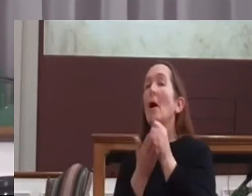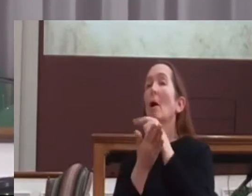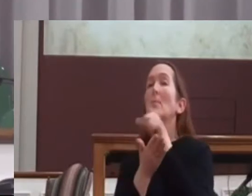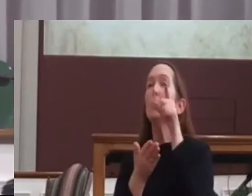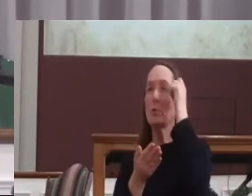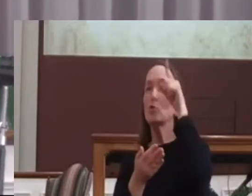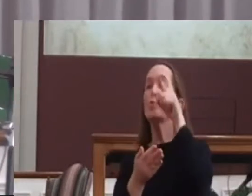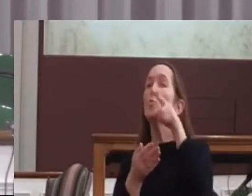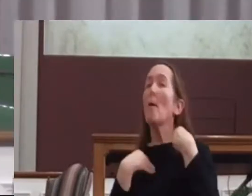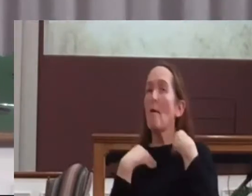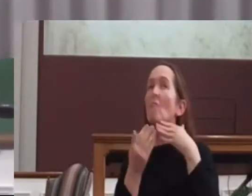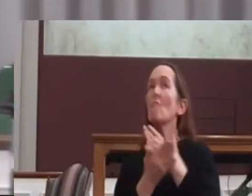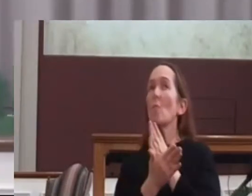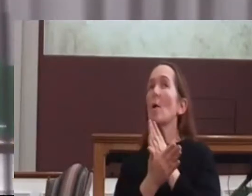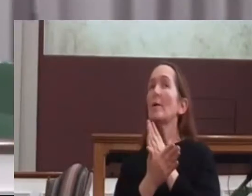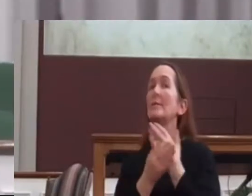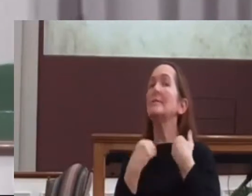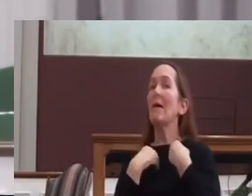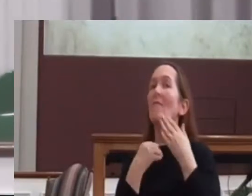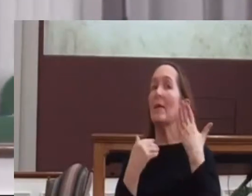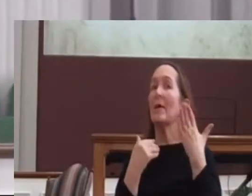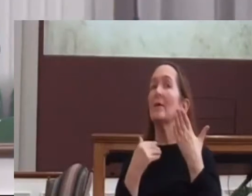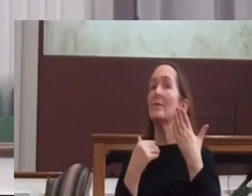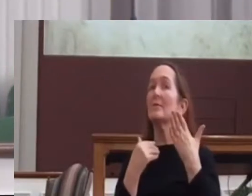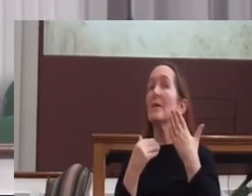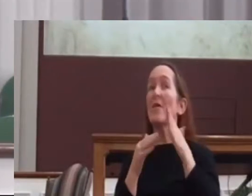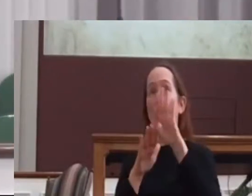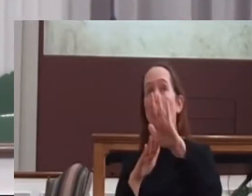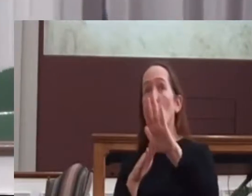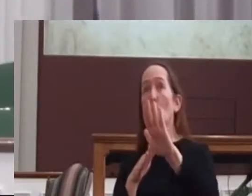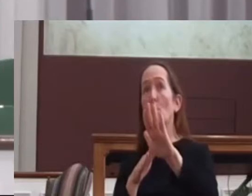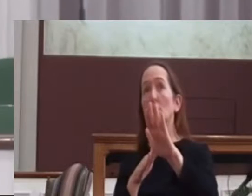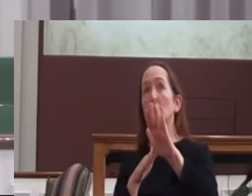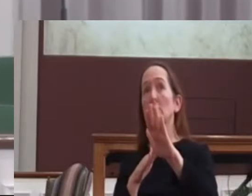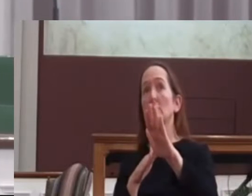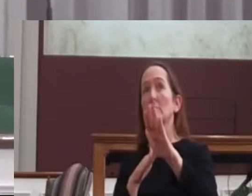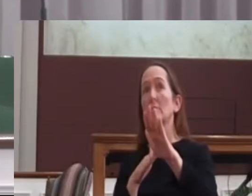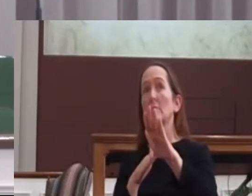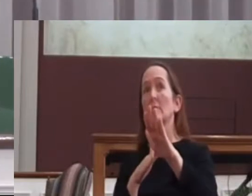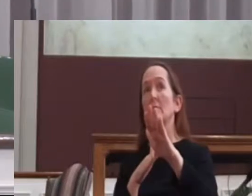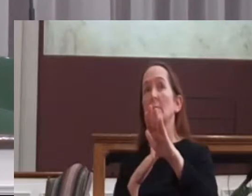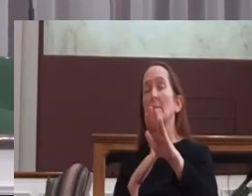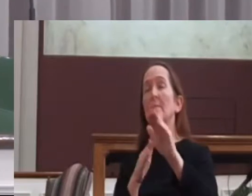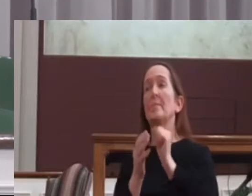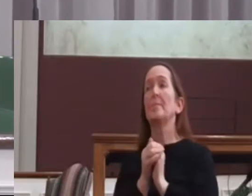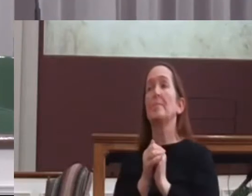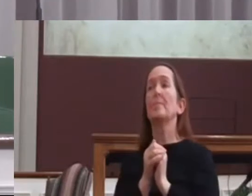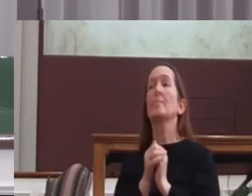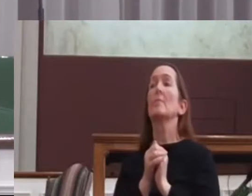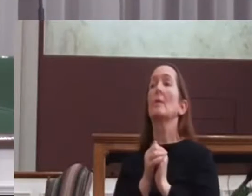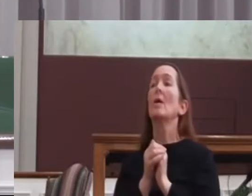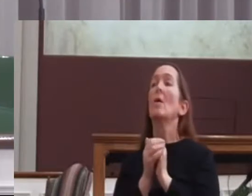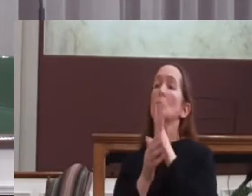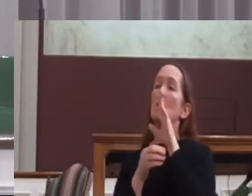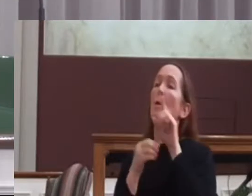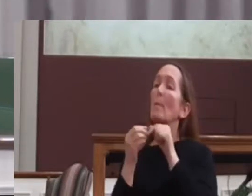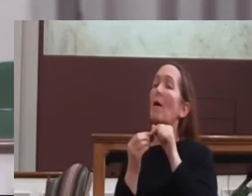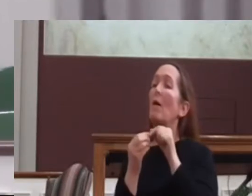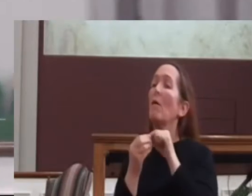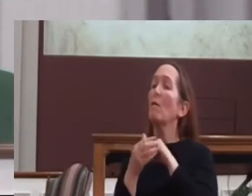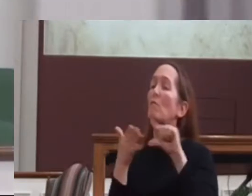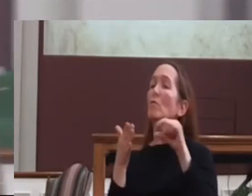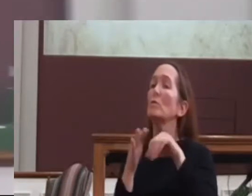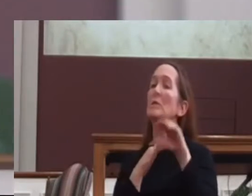But he placed you here to help you understand you have a right to have things that are yours.